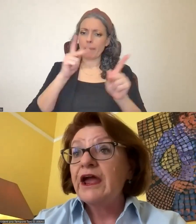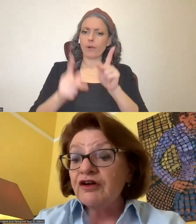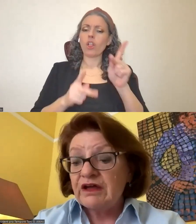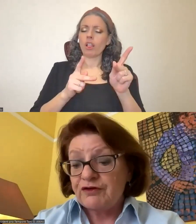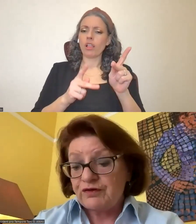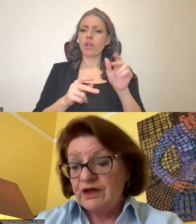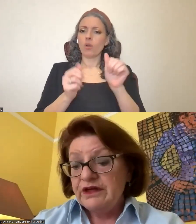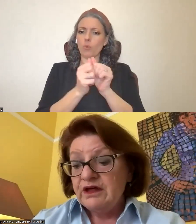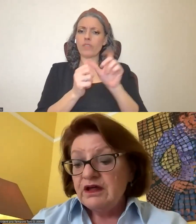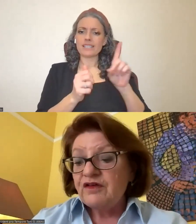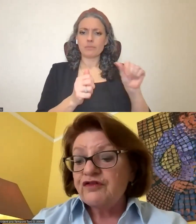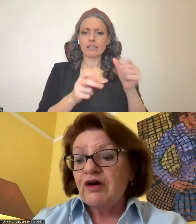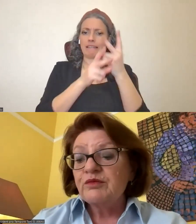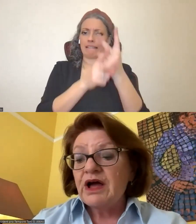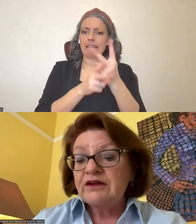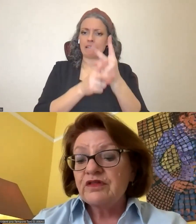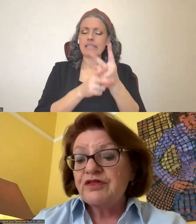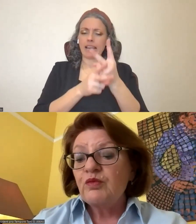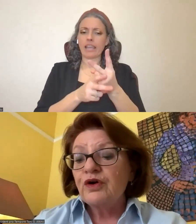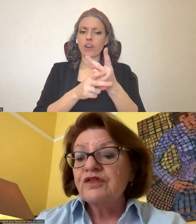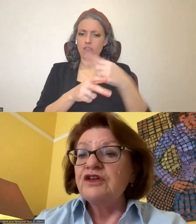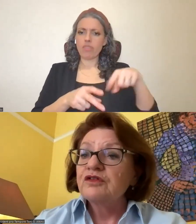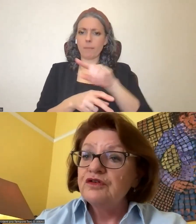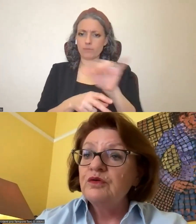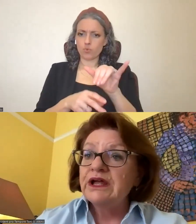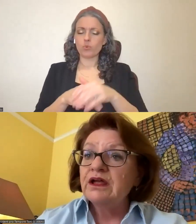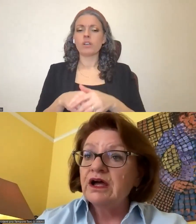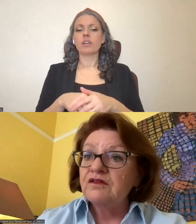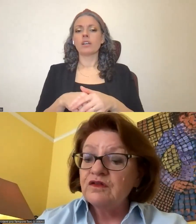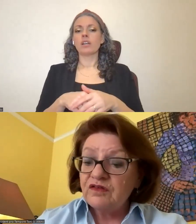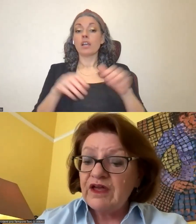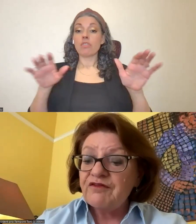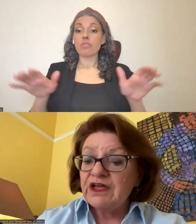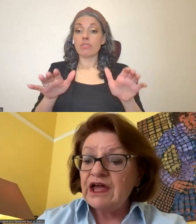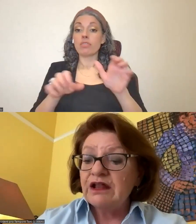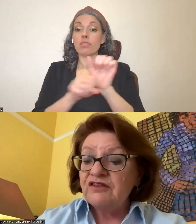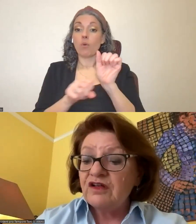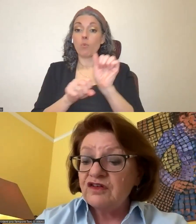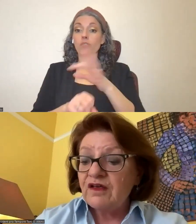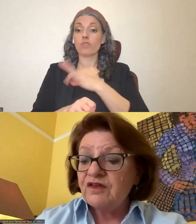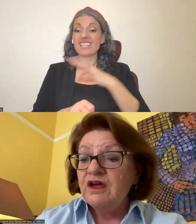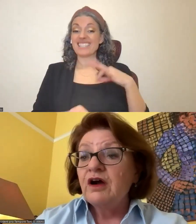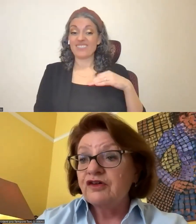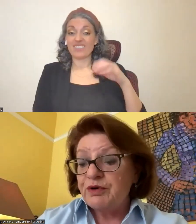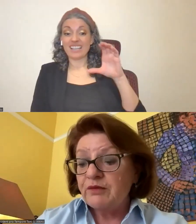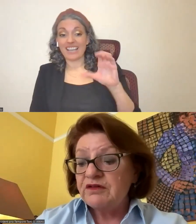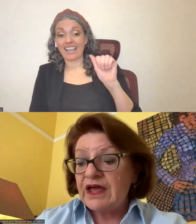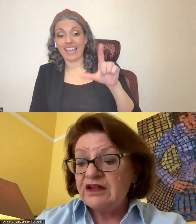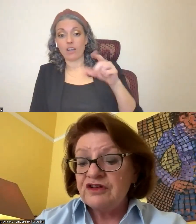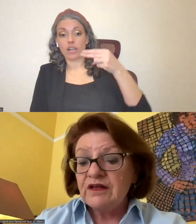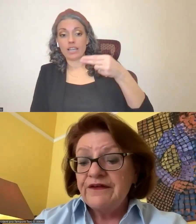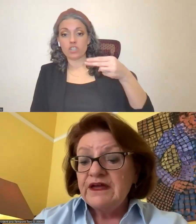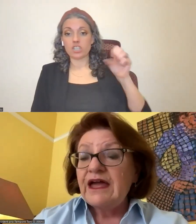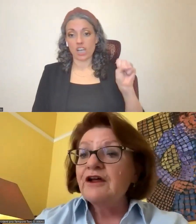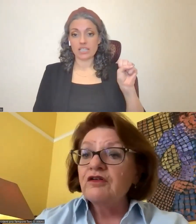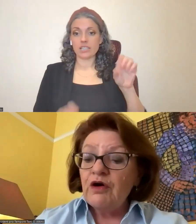disabilities, caregivers, is a stark reminder that the work that you're doing to the staff at Cal HHS, our Department of